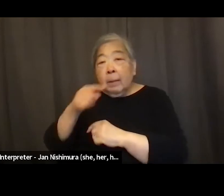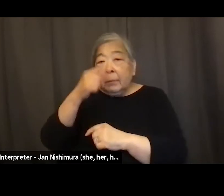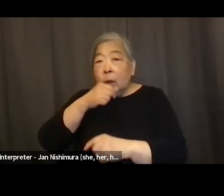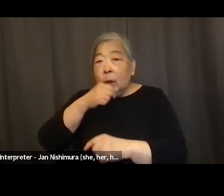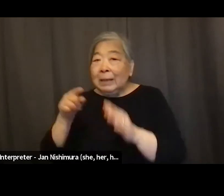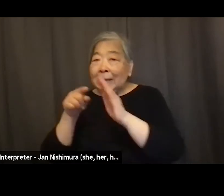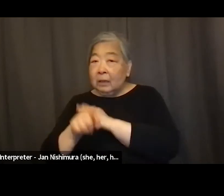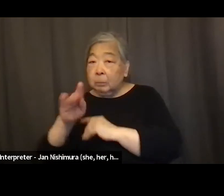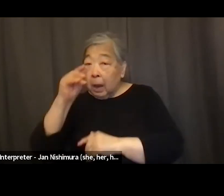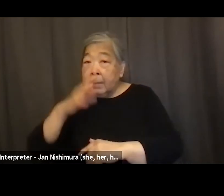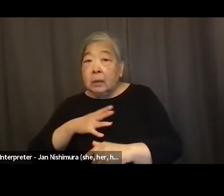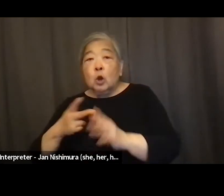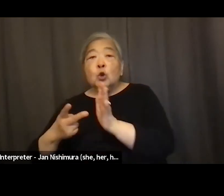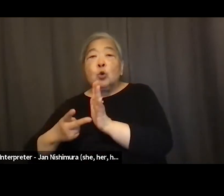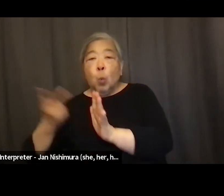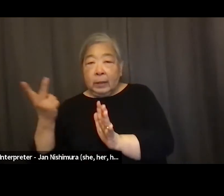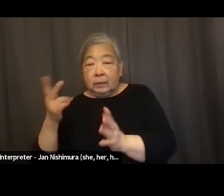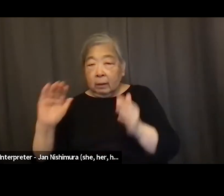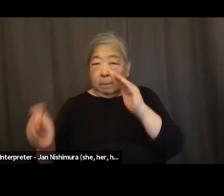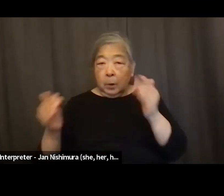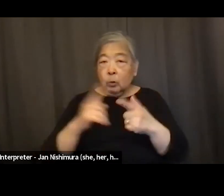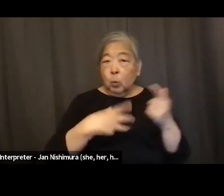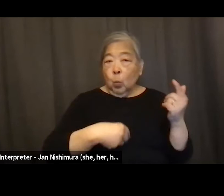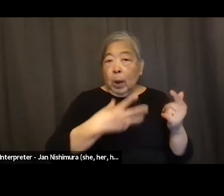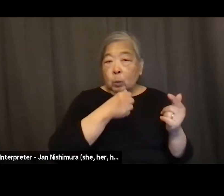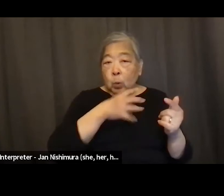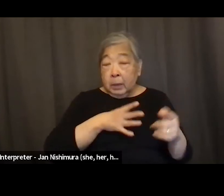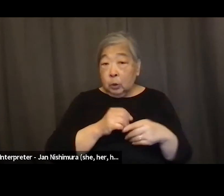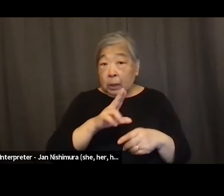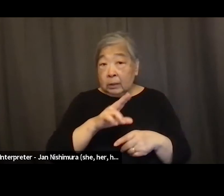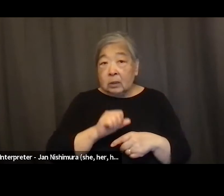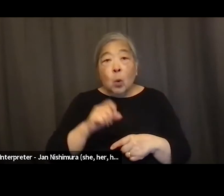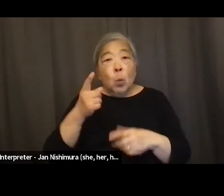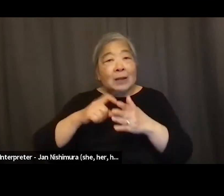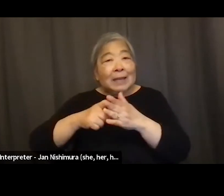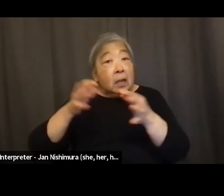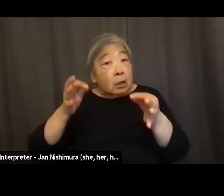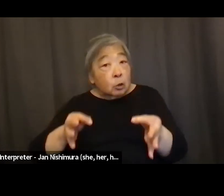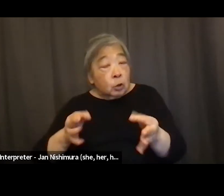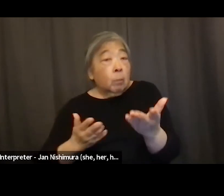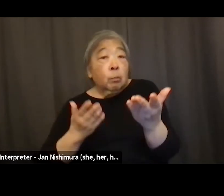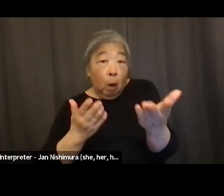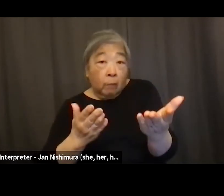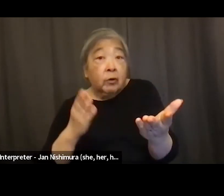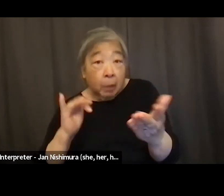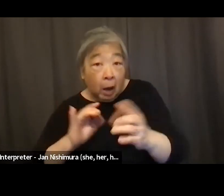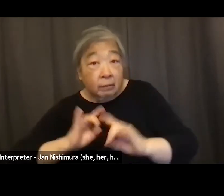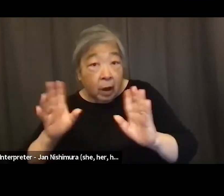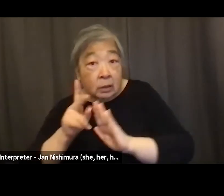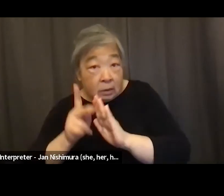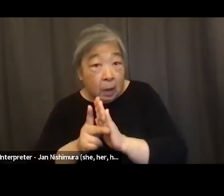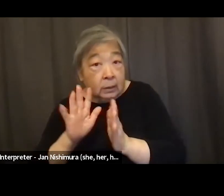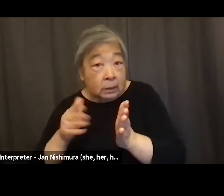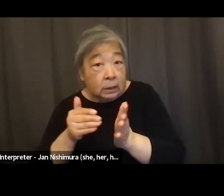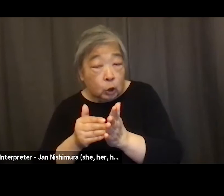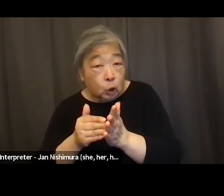men at more than twice the rate of white women in the United States. One of the key conclusions proffered by the Violence Policy Center in